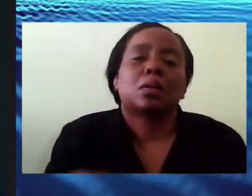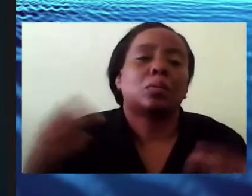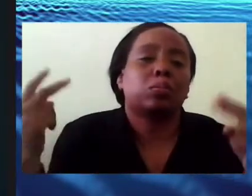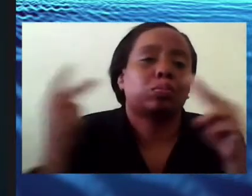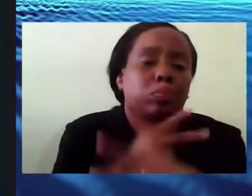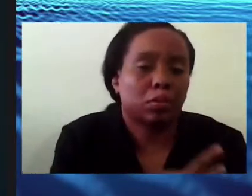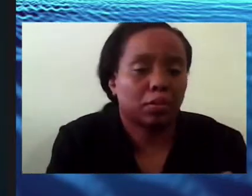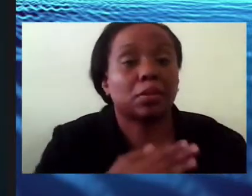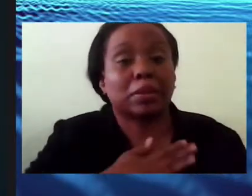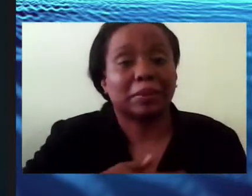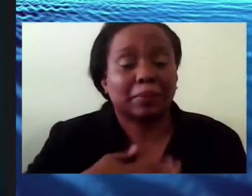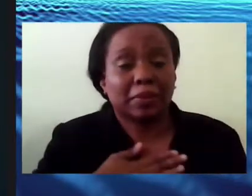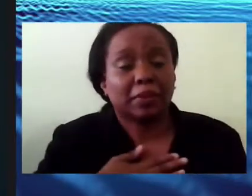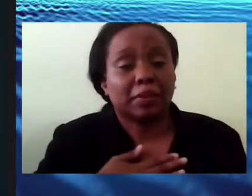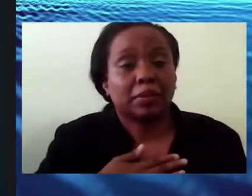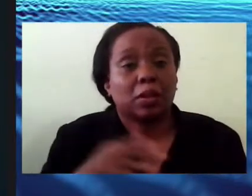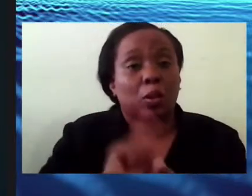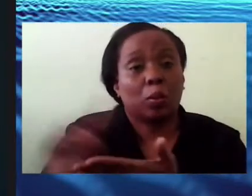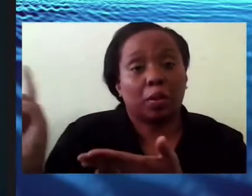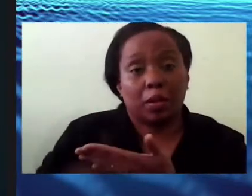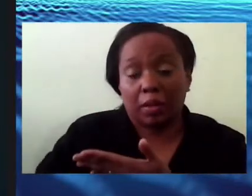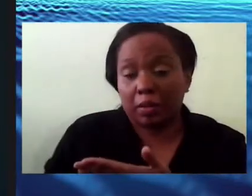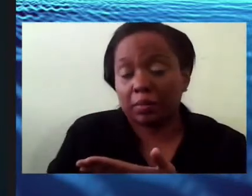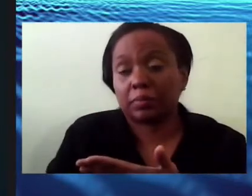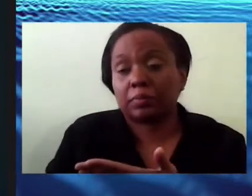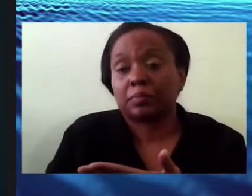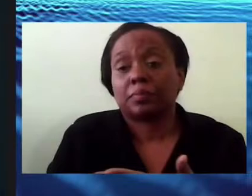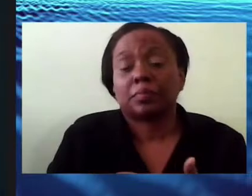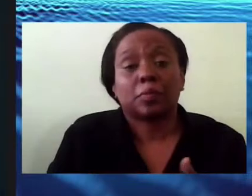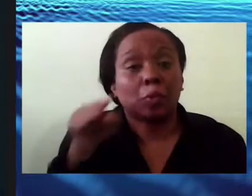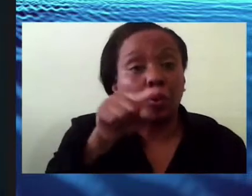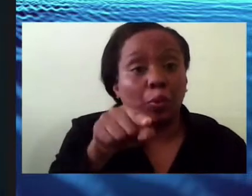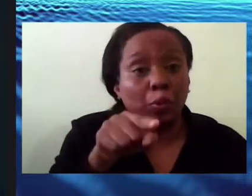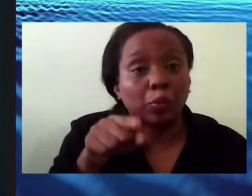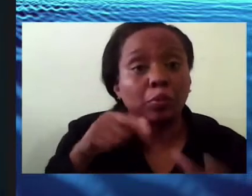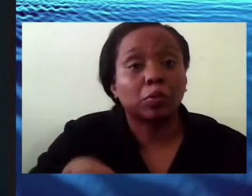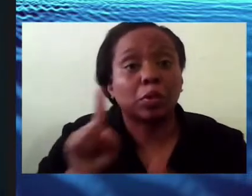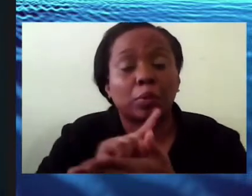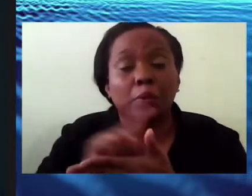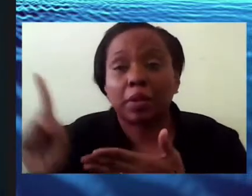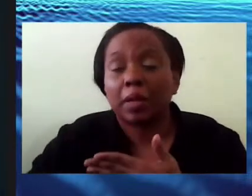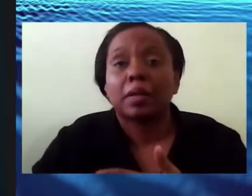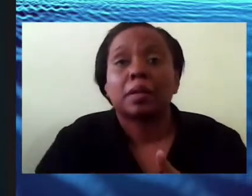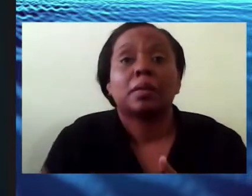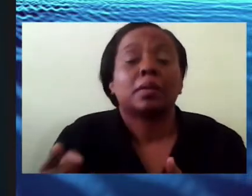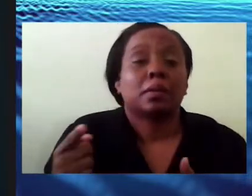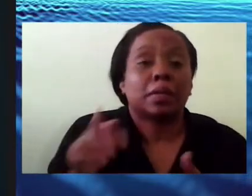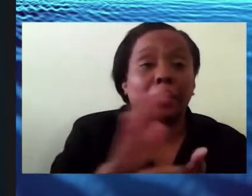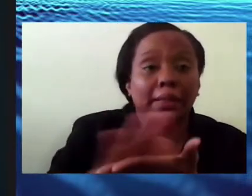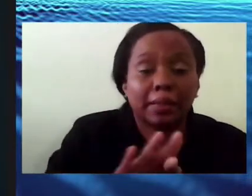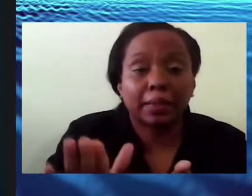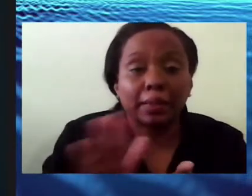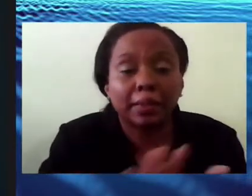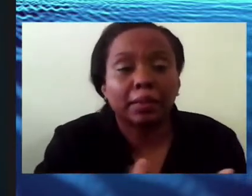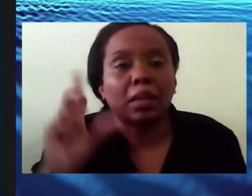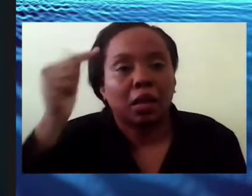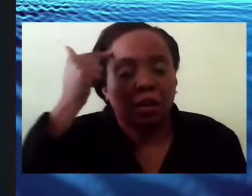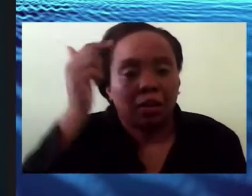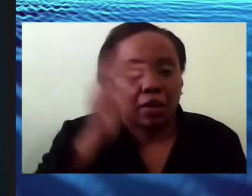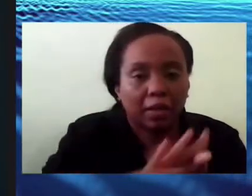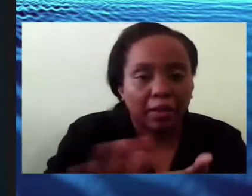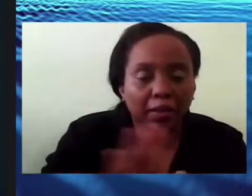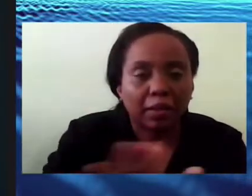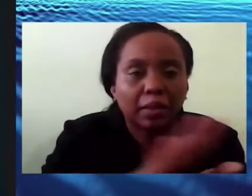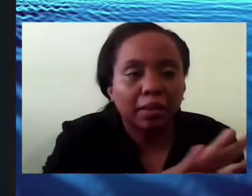take the opportunity over the weekend while the government is also cleaning all of its installations over the weekend to clean up your homes and your